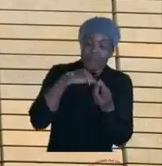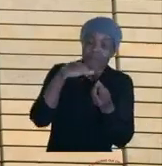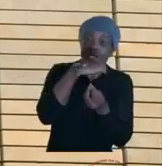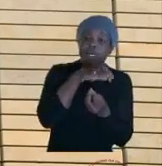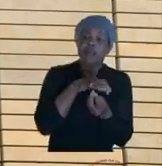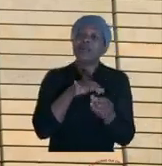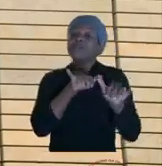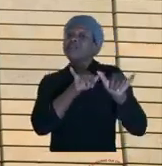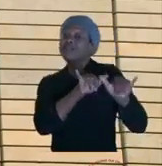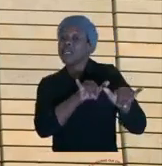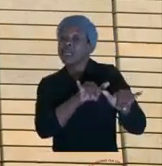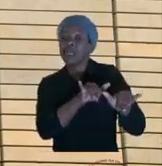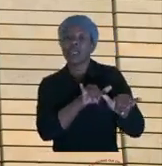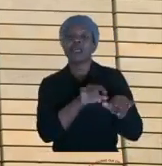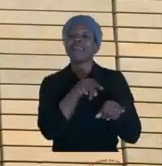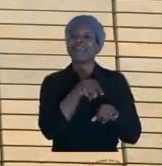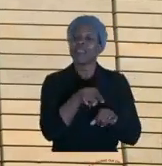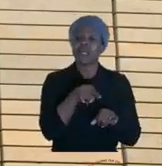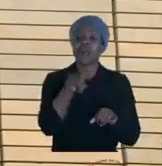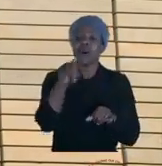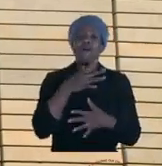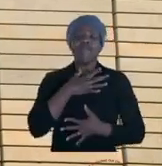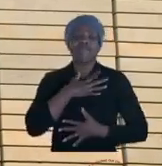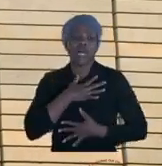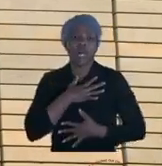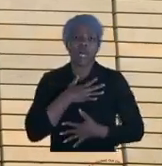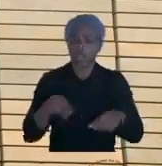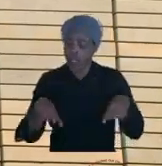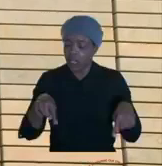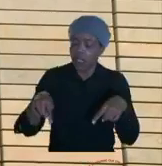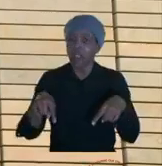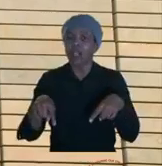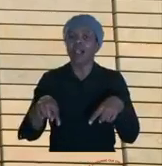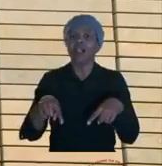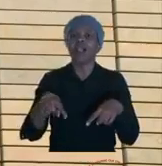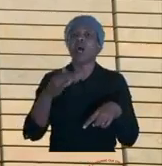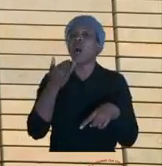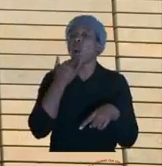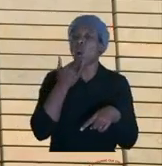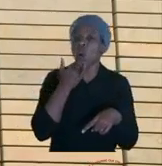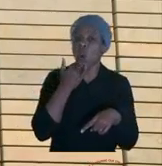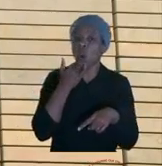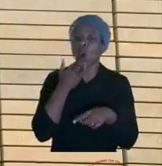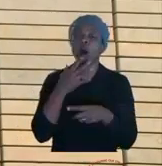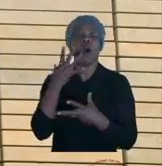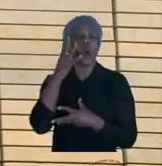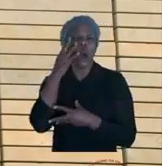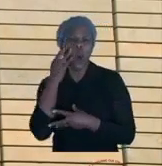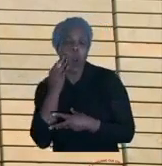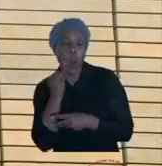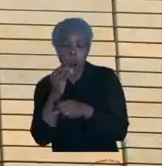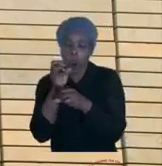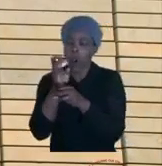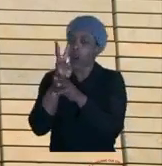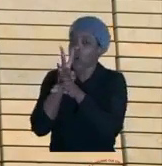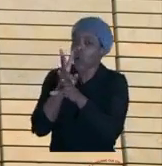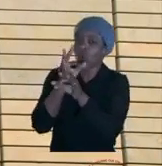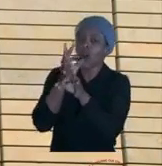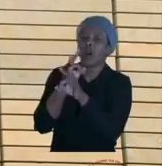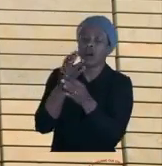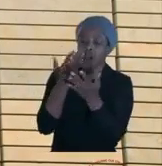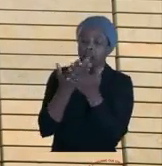are feeling weary, they will hold your spirit. They will let you know that